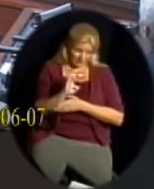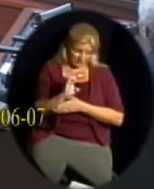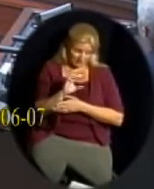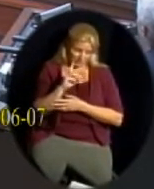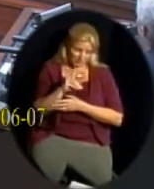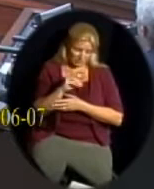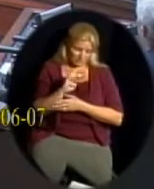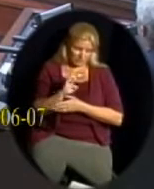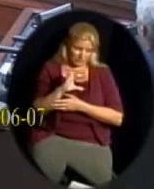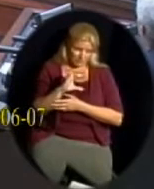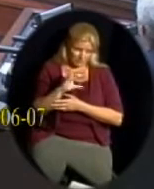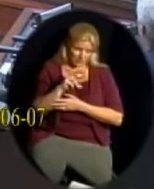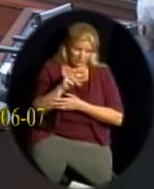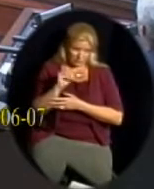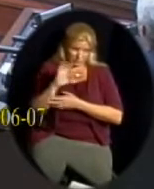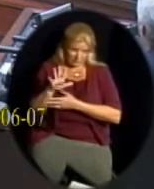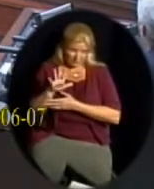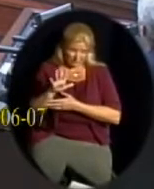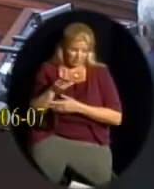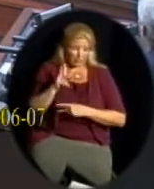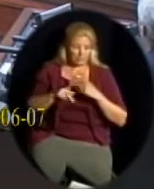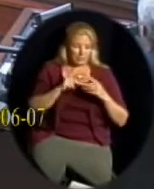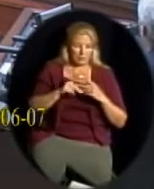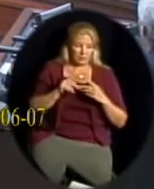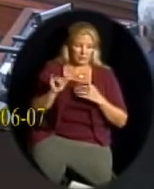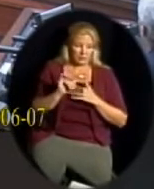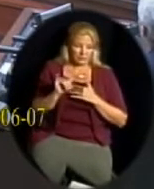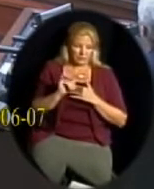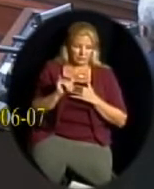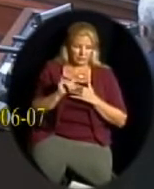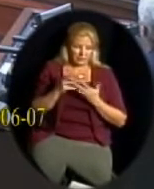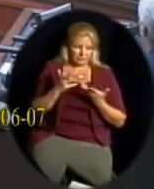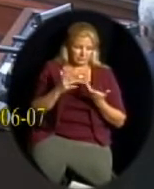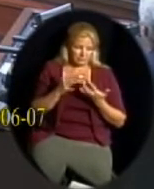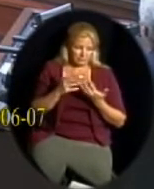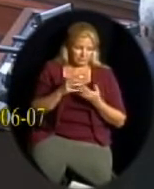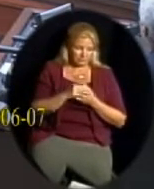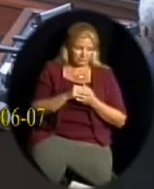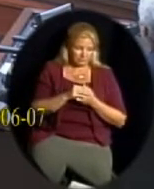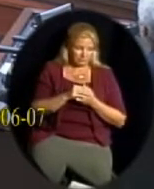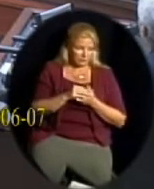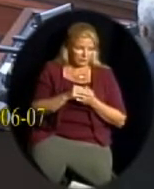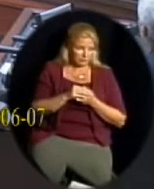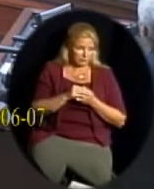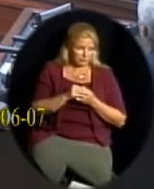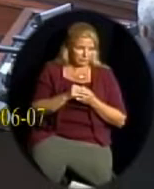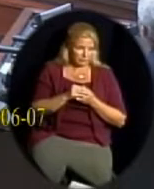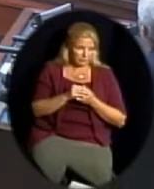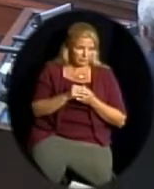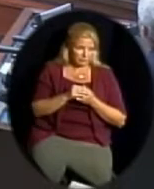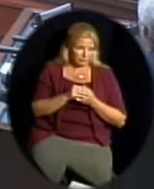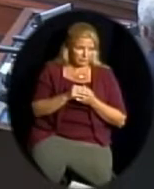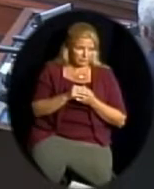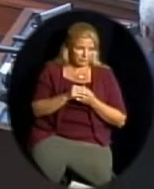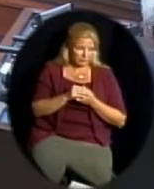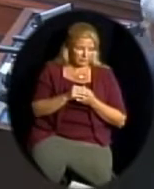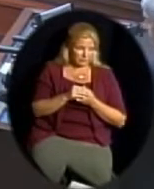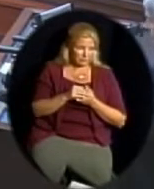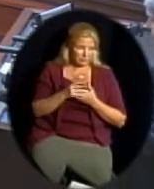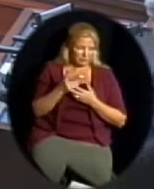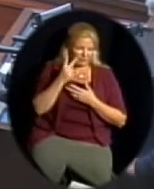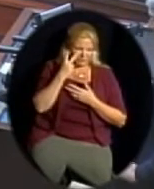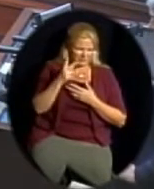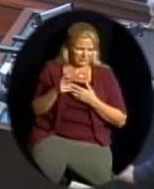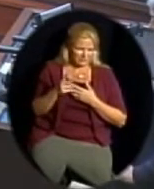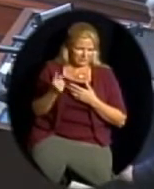again in March. I'm sorry, Jim, I did. People like good old Kansas debt. Oh, okay. We've seen that in the success of our bond offerings. I